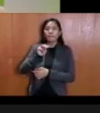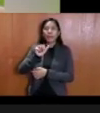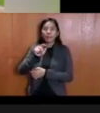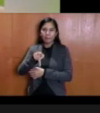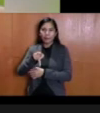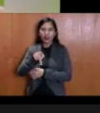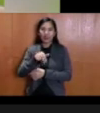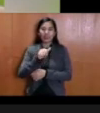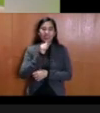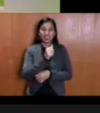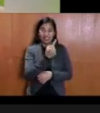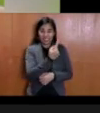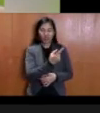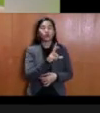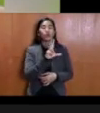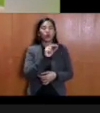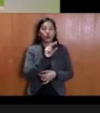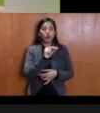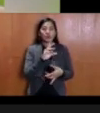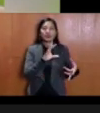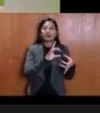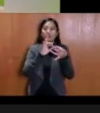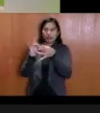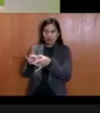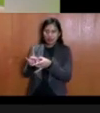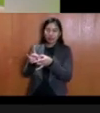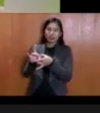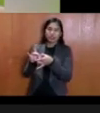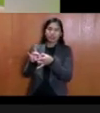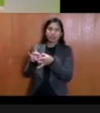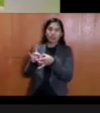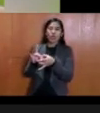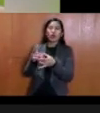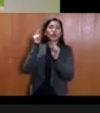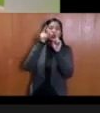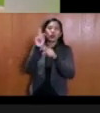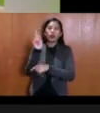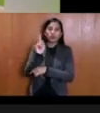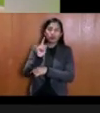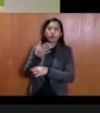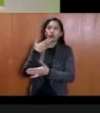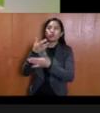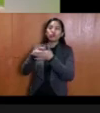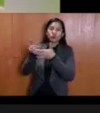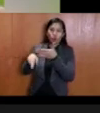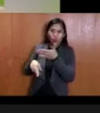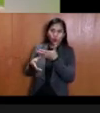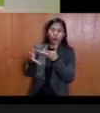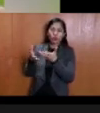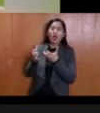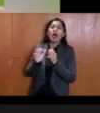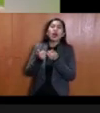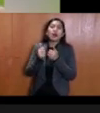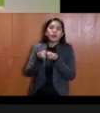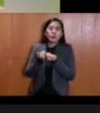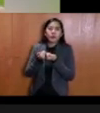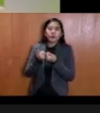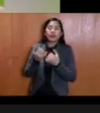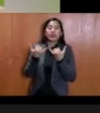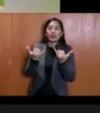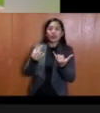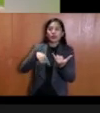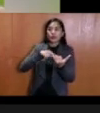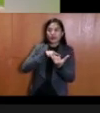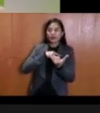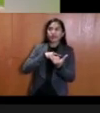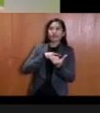define, is to achieve whatever good outcomes that you want. So to be able to do that, the way we think